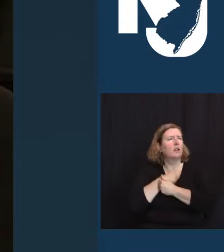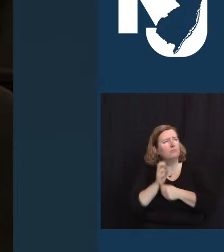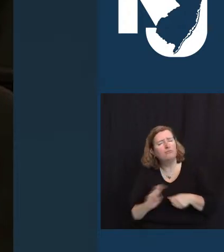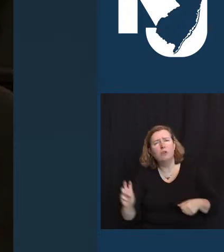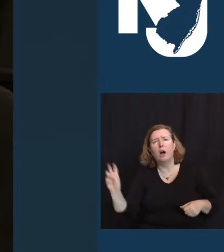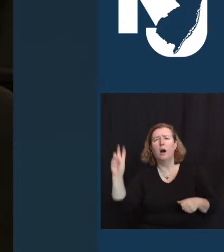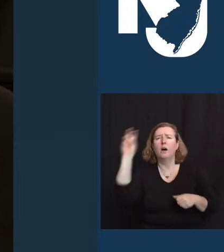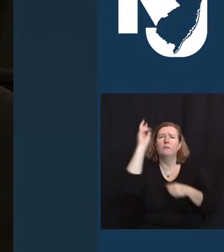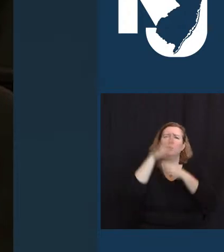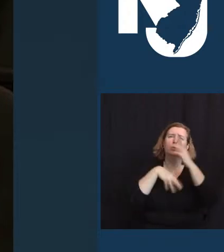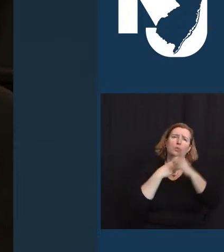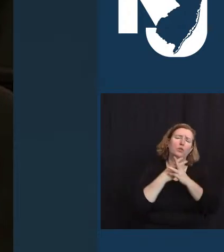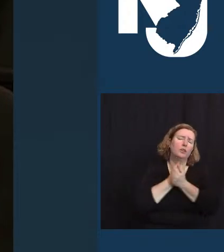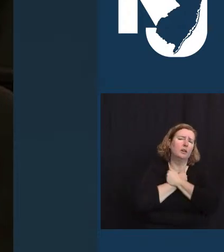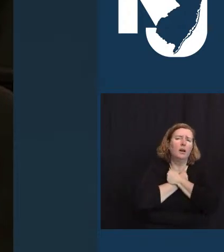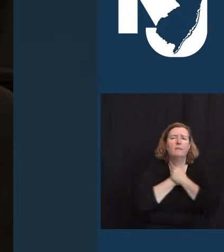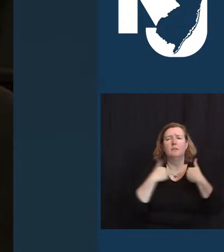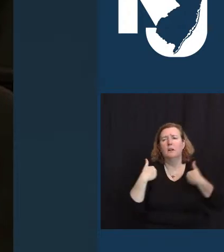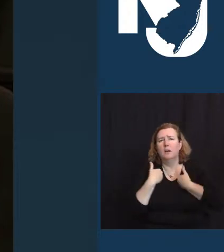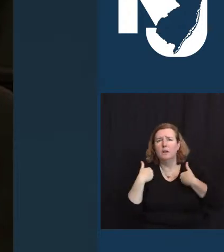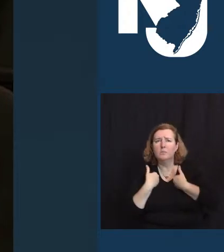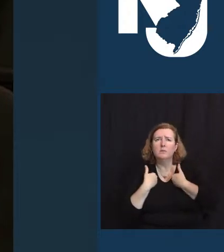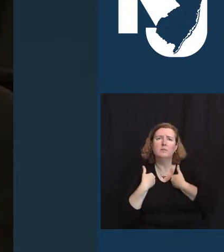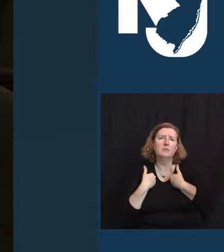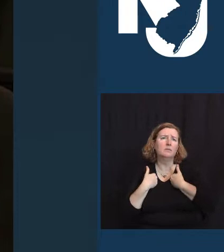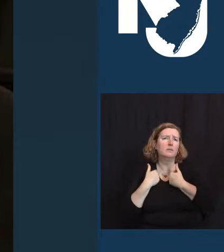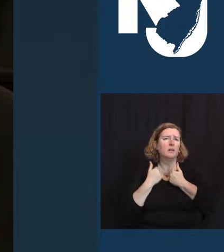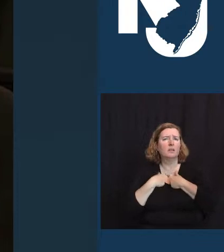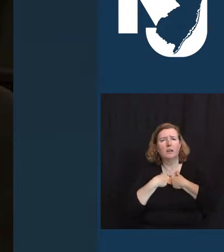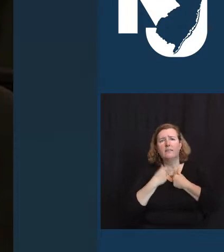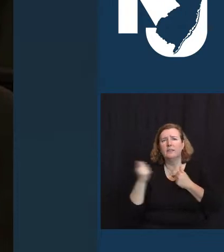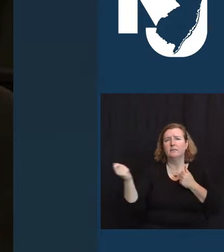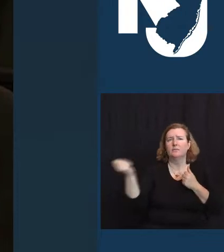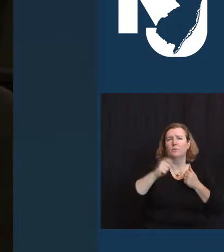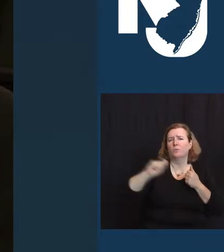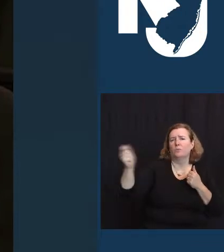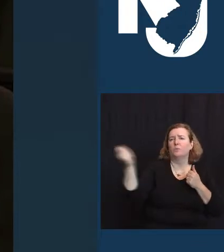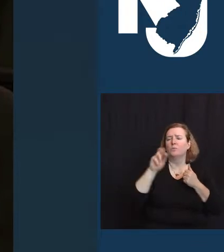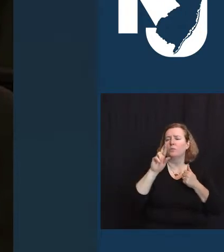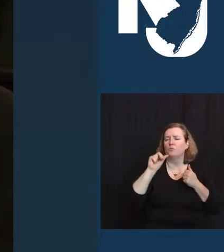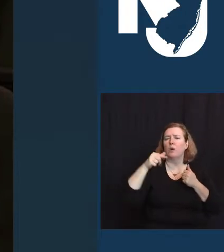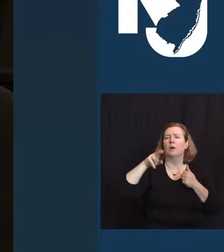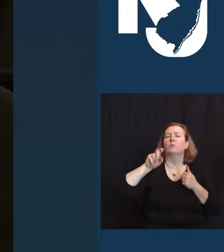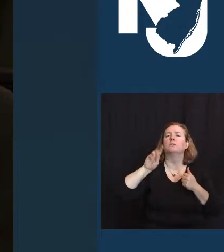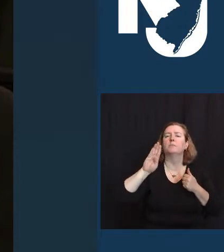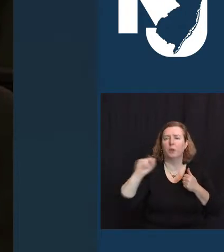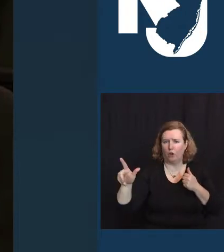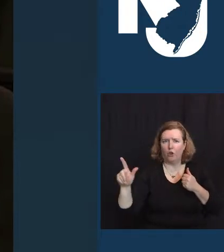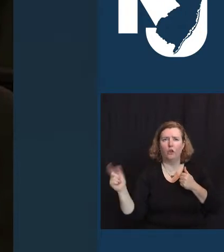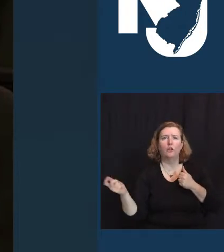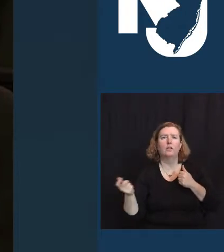animals, played a spirited game of racquetball, and was an inveterate fan of the New